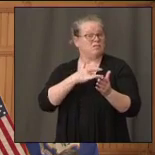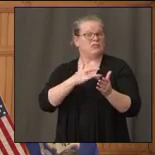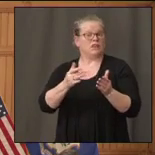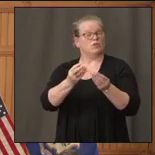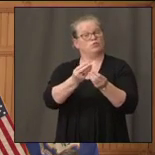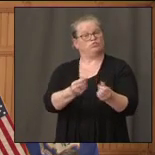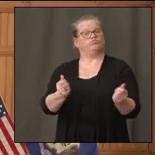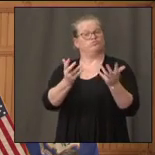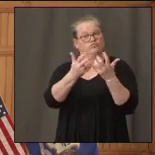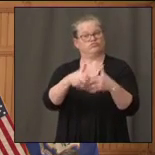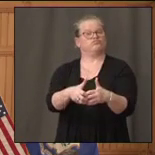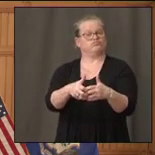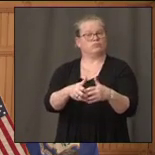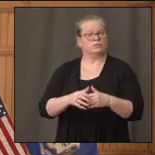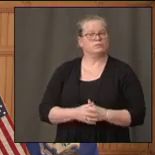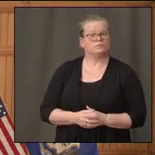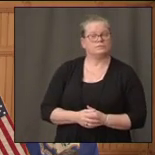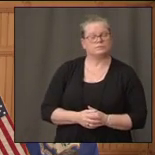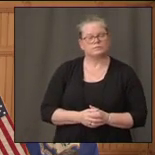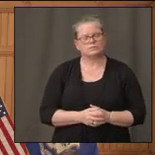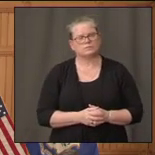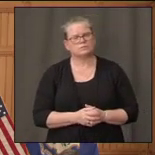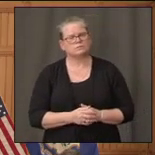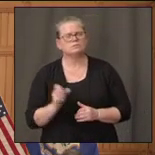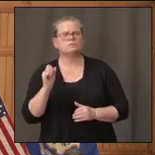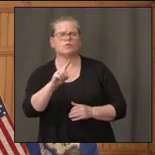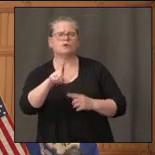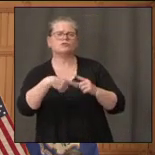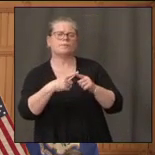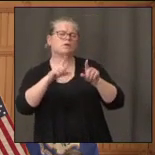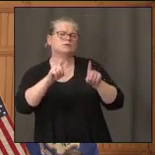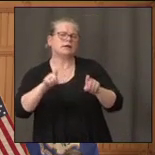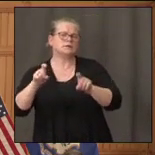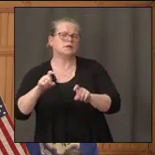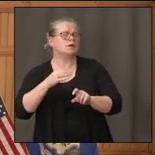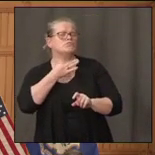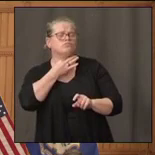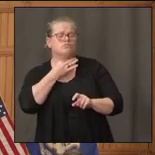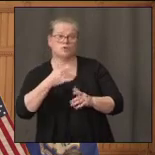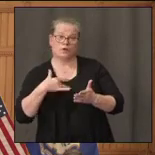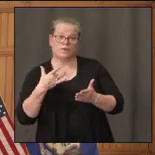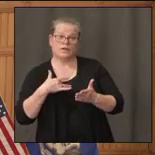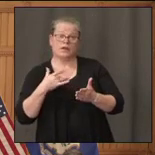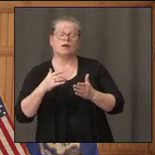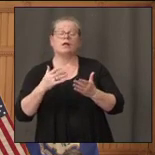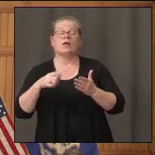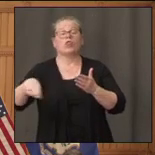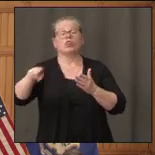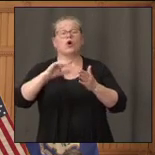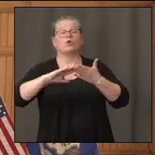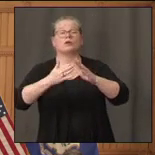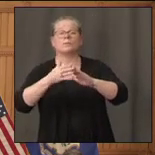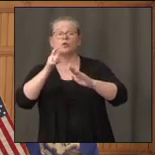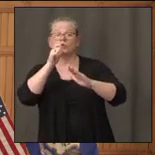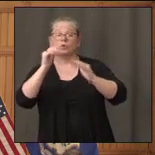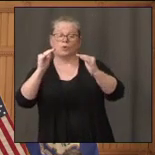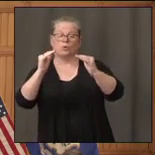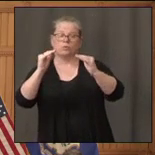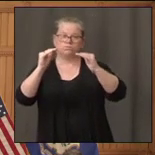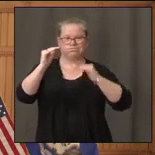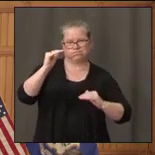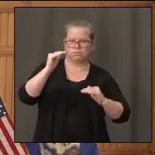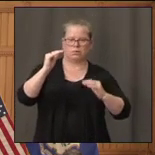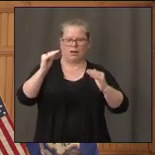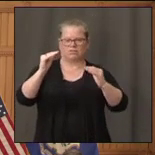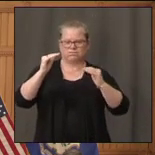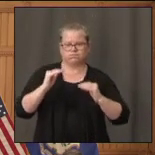And a question about testing. Do you think we're doing a better job in testing in underserved communities, and how is the state measuring